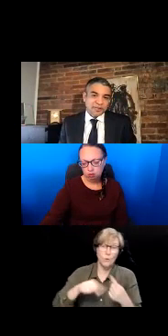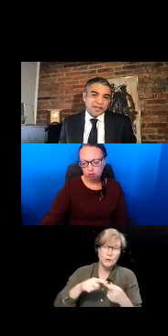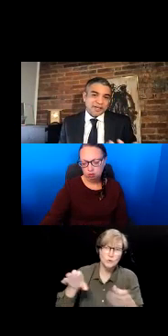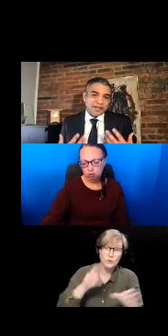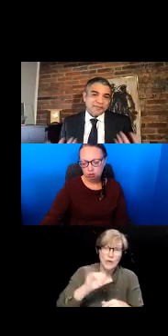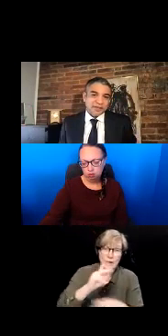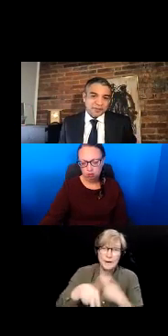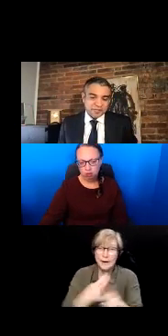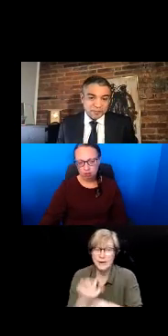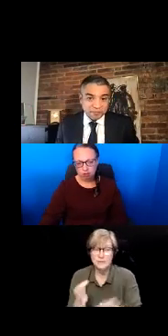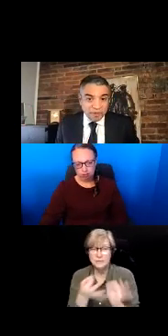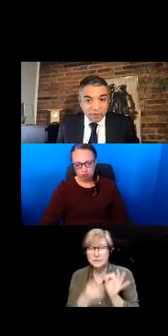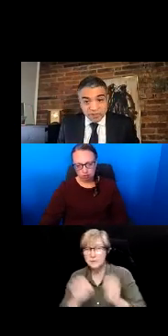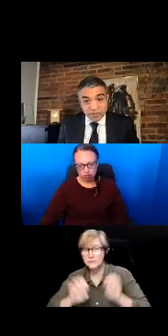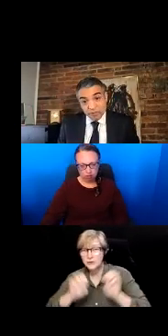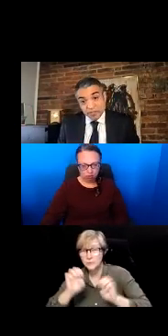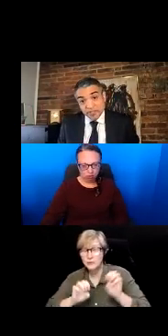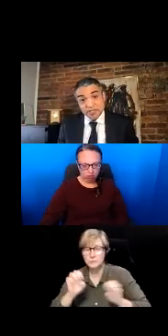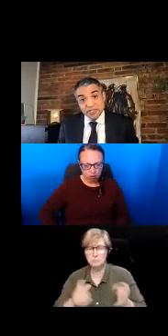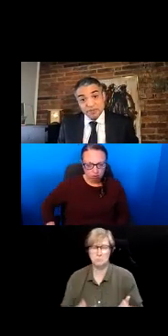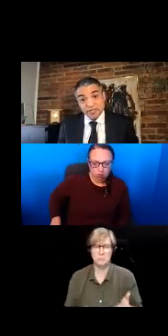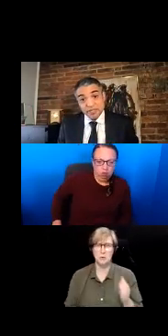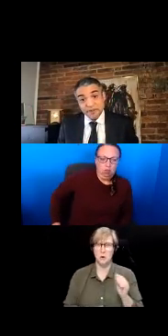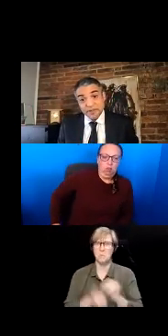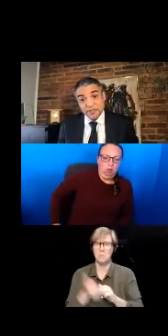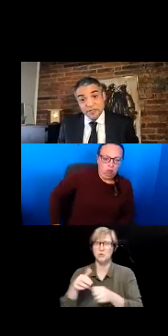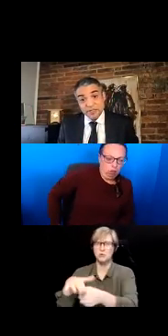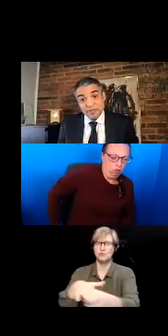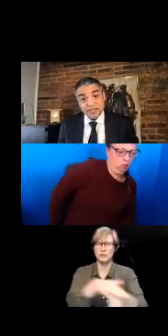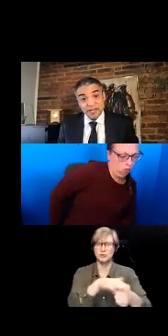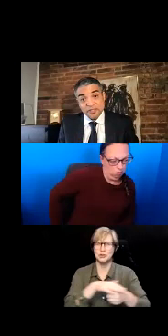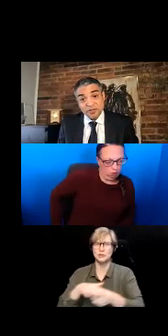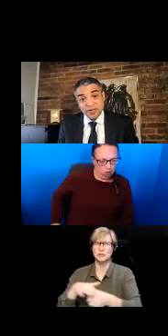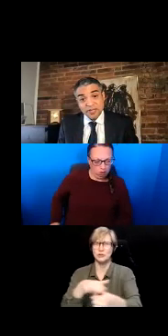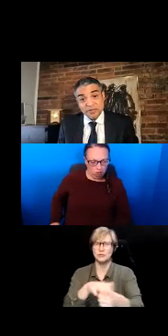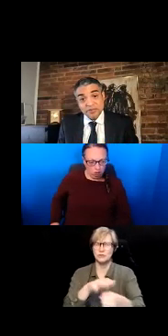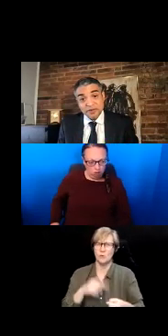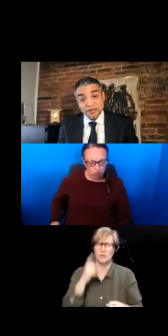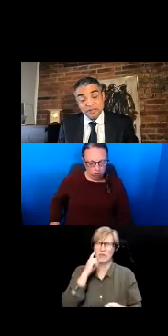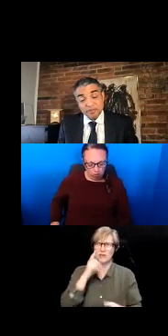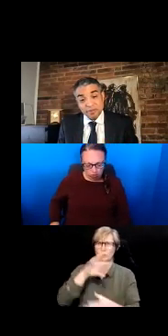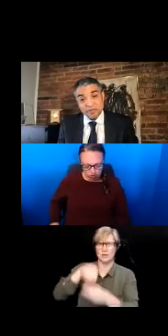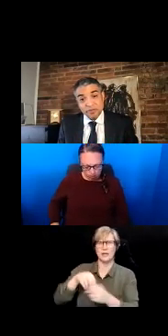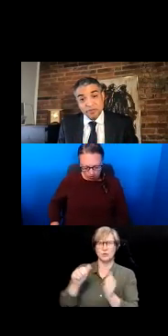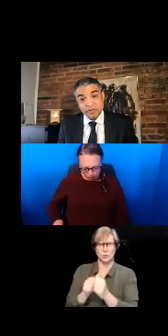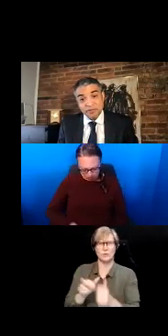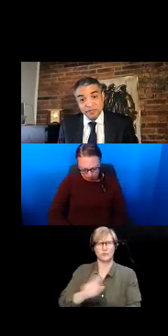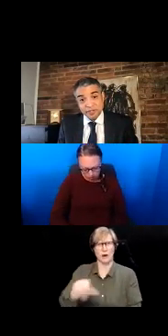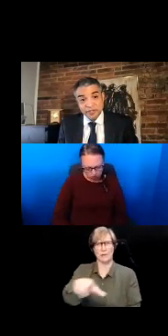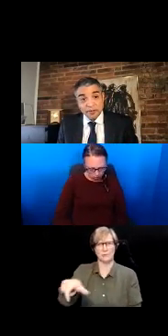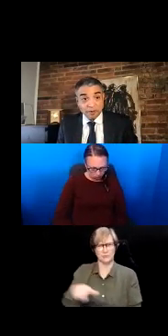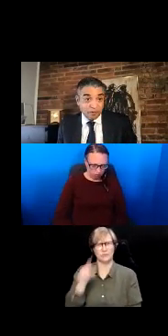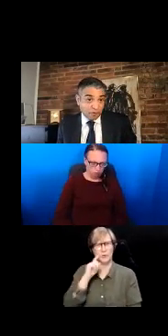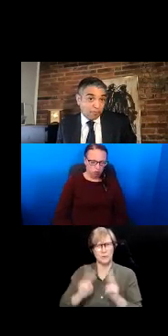simple evaluation, most of the regions that we identify as being engaged in the right hemisphere in persons with chronic